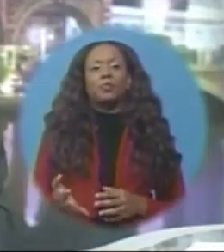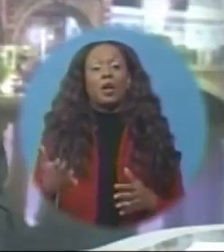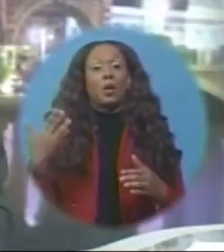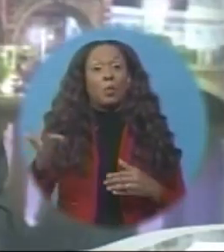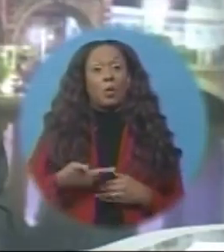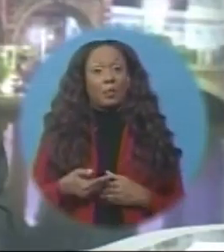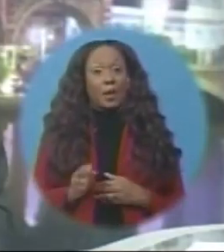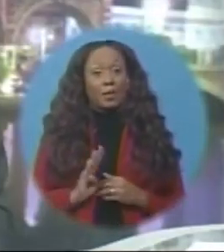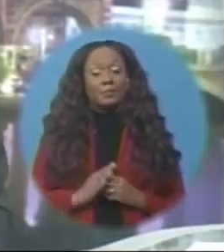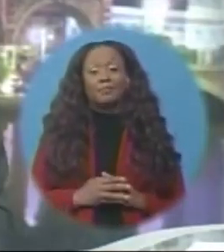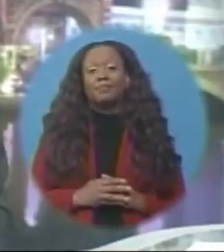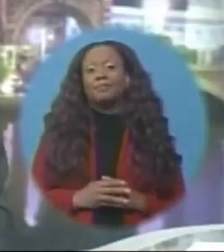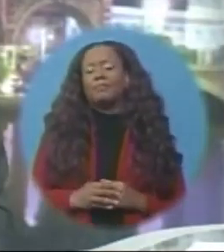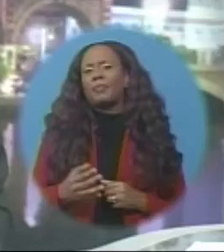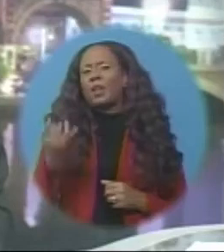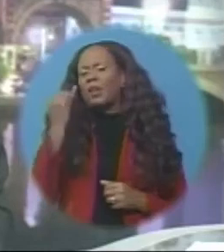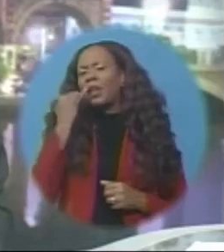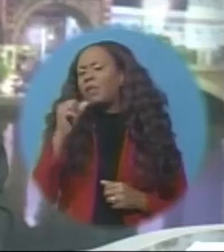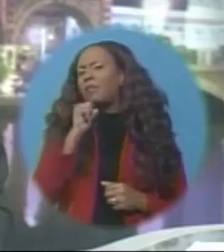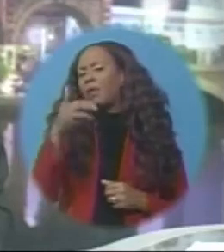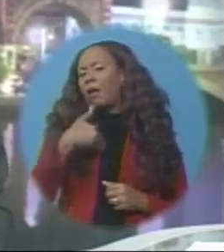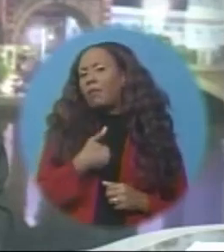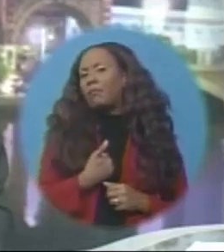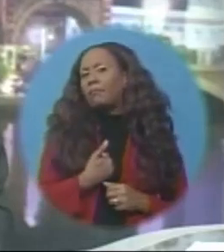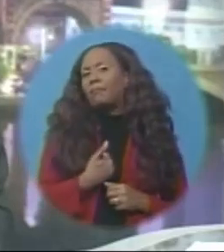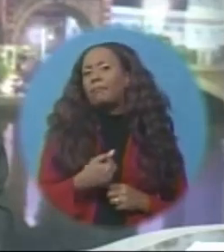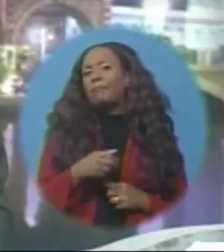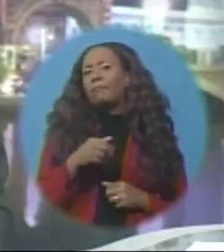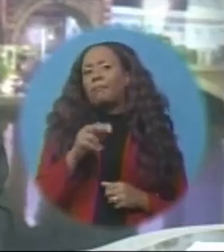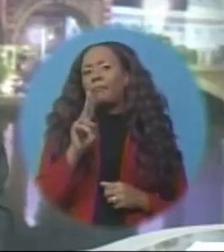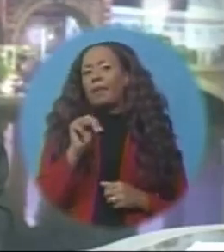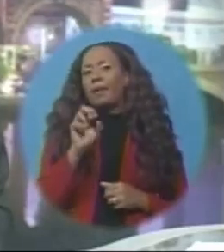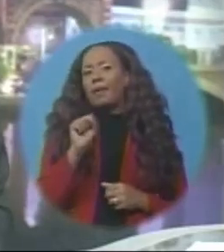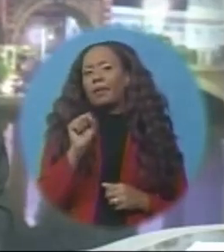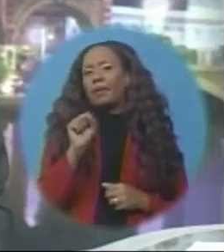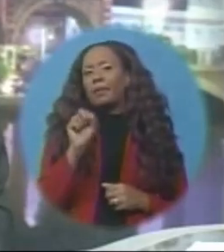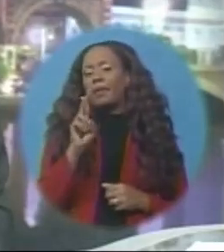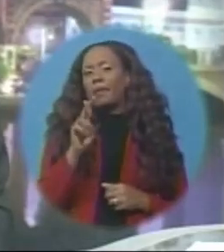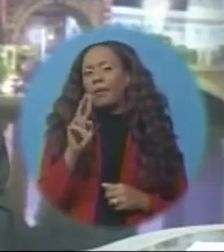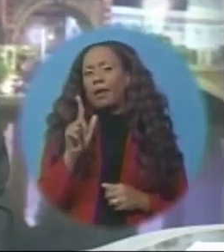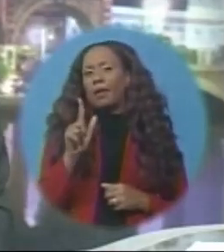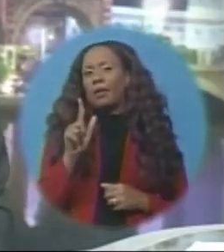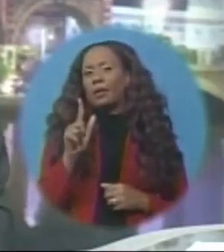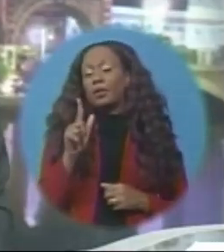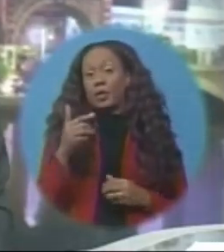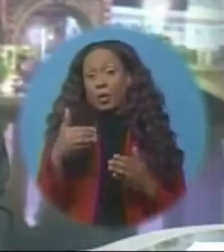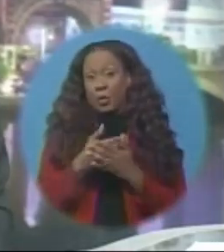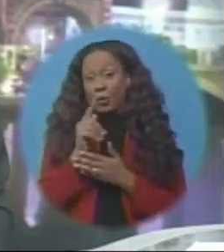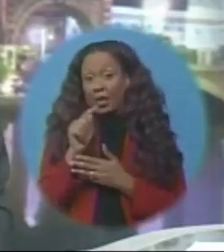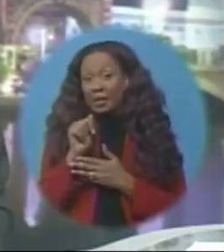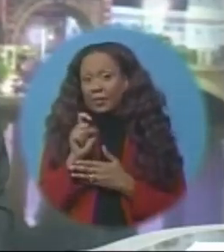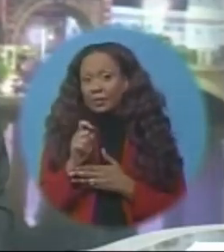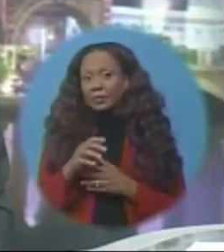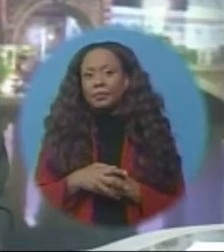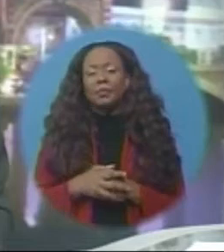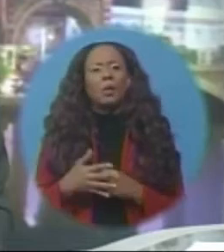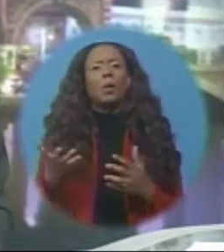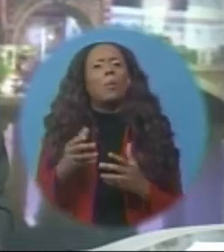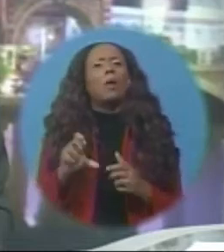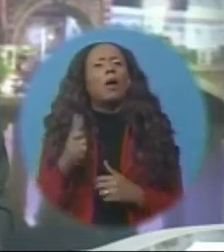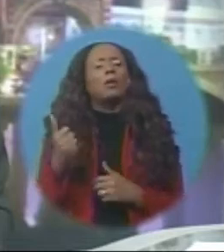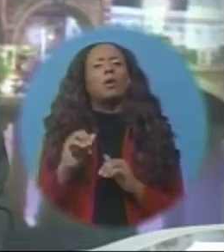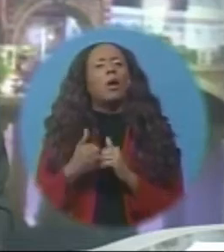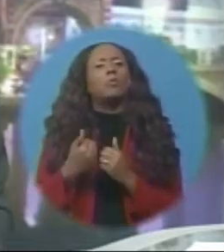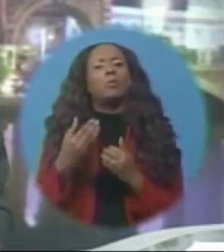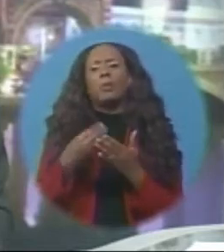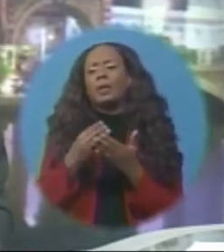Welcome back. Well, if no national social responsibility levy, then what else? That question has been posed by Parliamentary Secretary in the Ministry